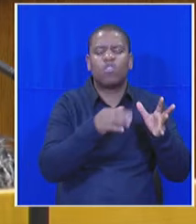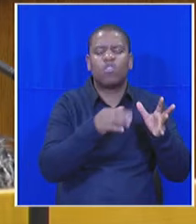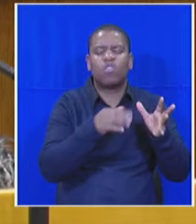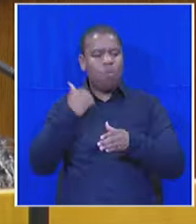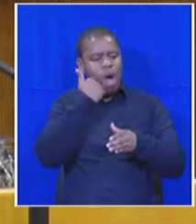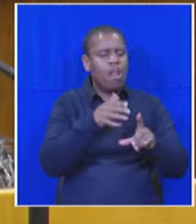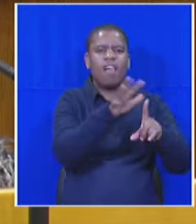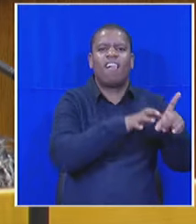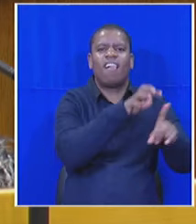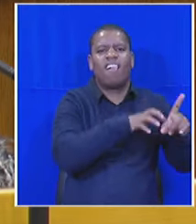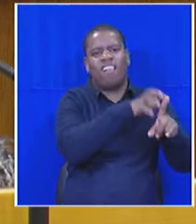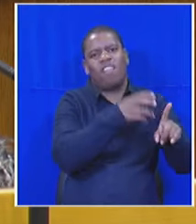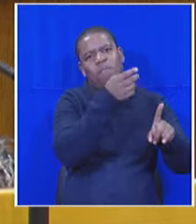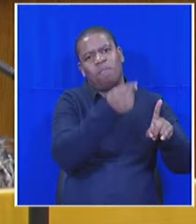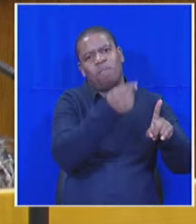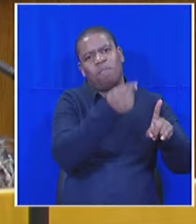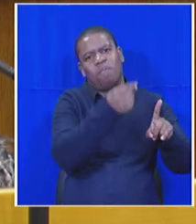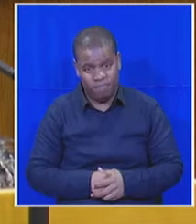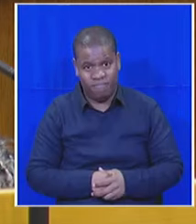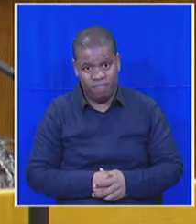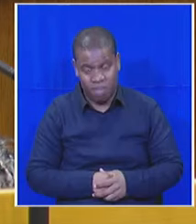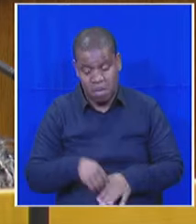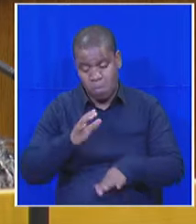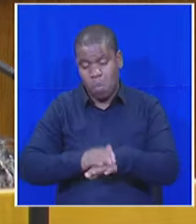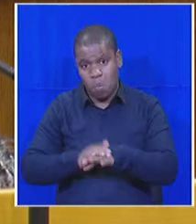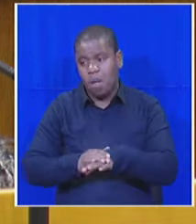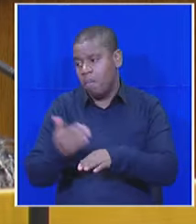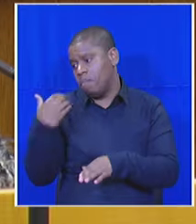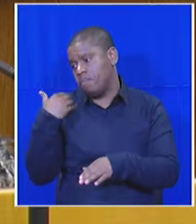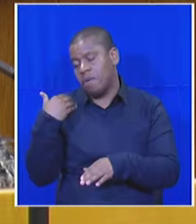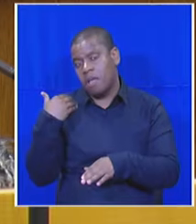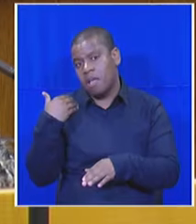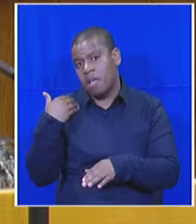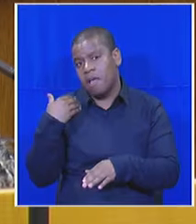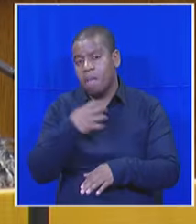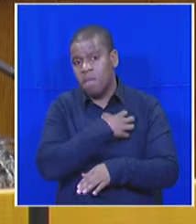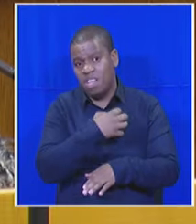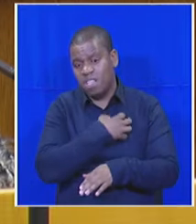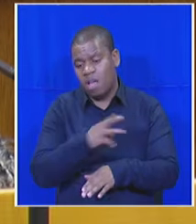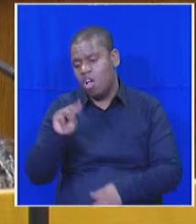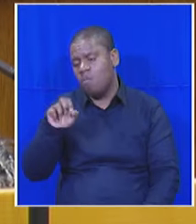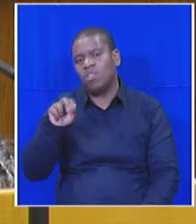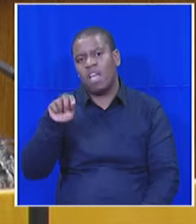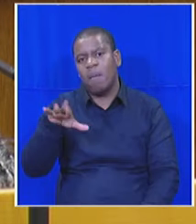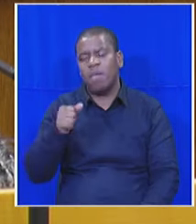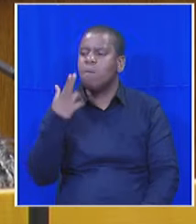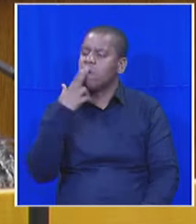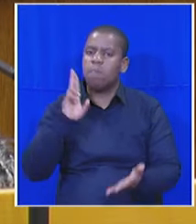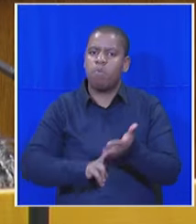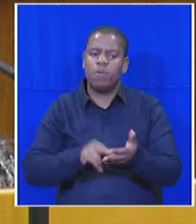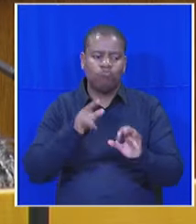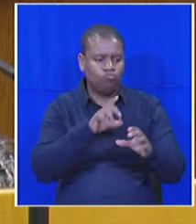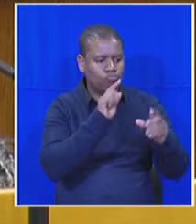wing. And boy, has Minister Motambi over the last year done well to deliver on her promise to turn the Department